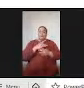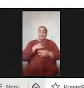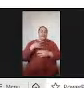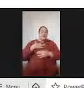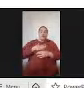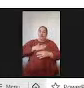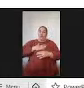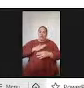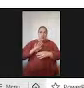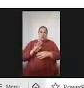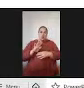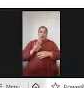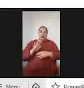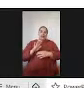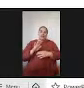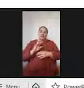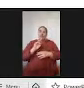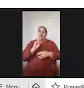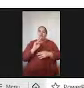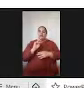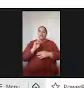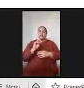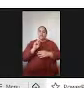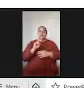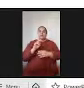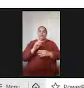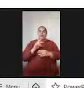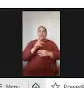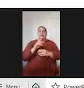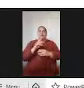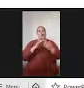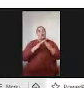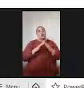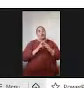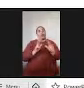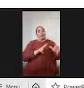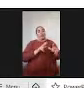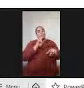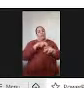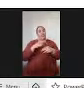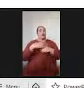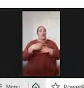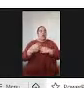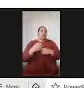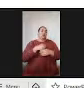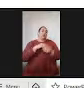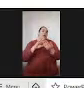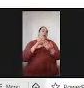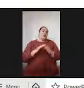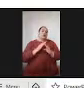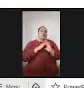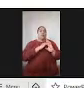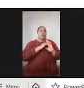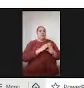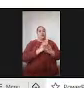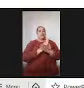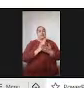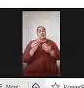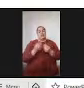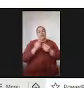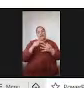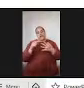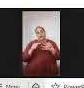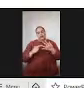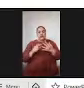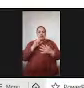to shortchange communities, we must directly go out to communities to avoid certain things that